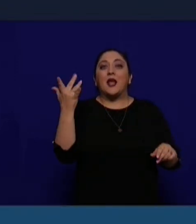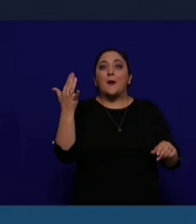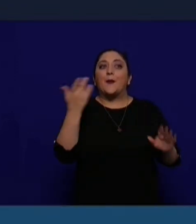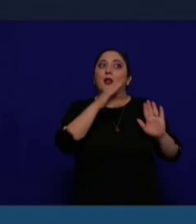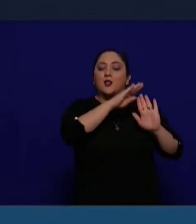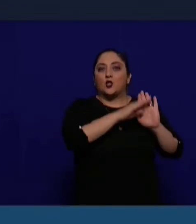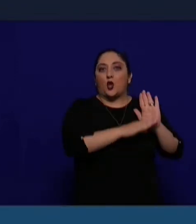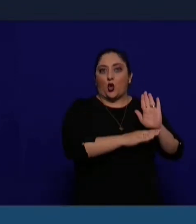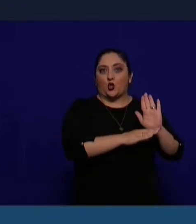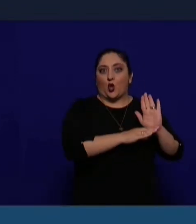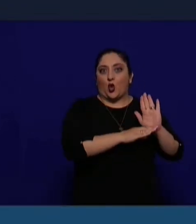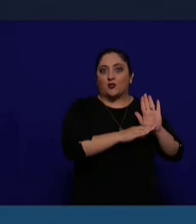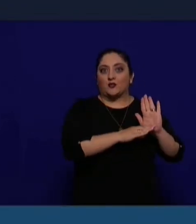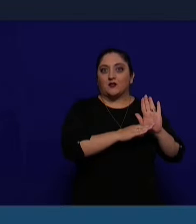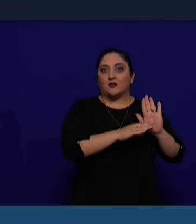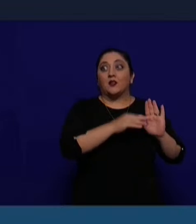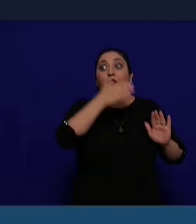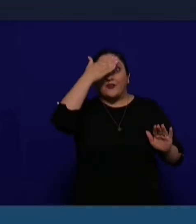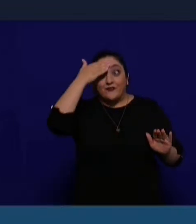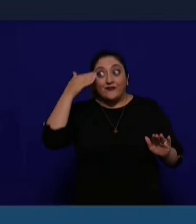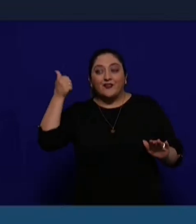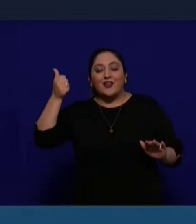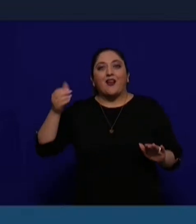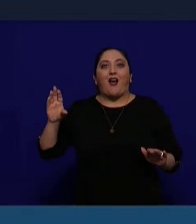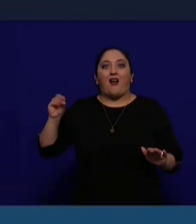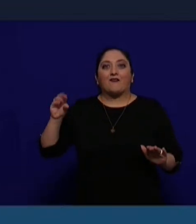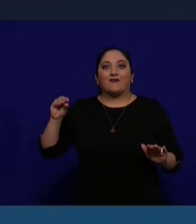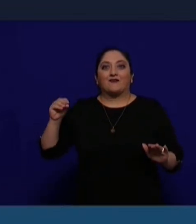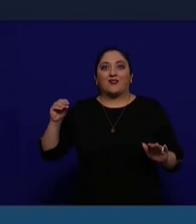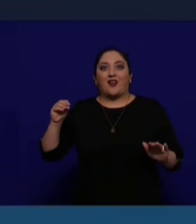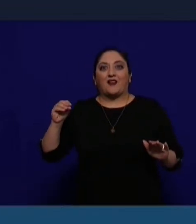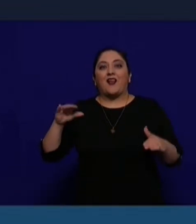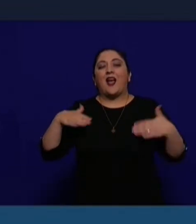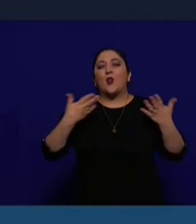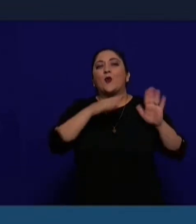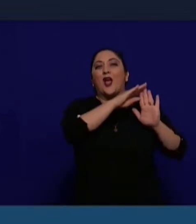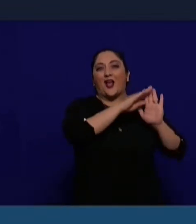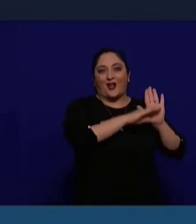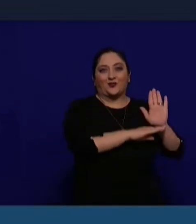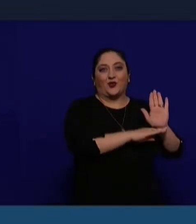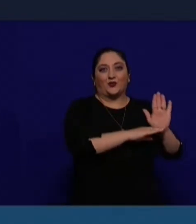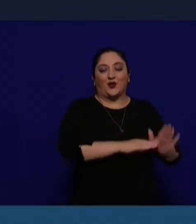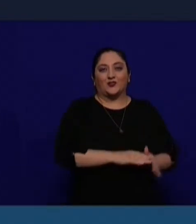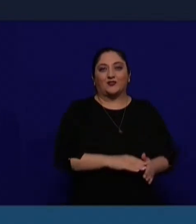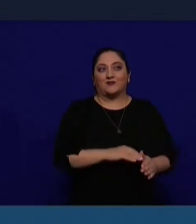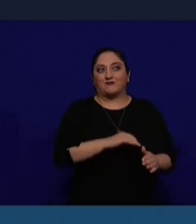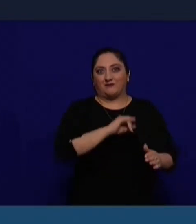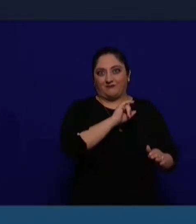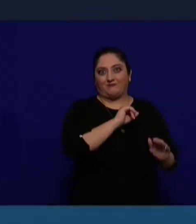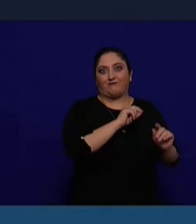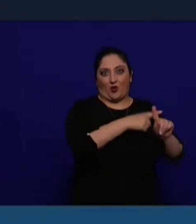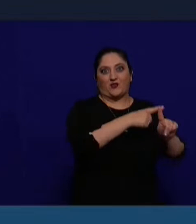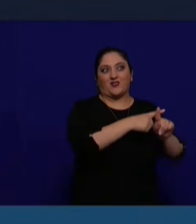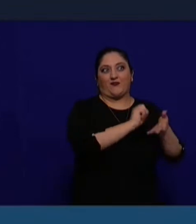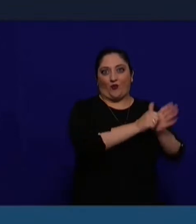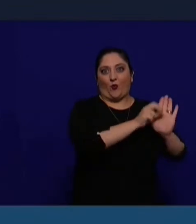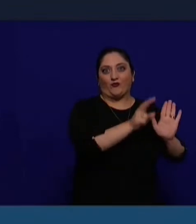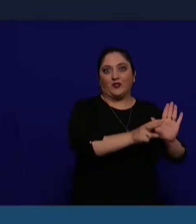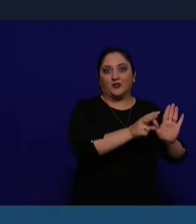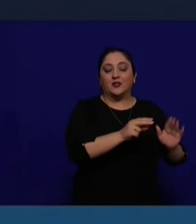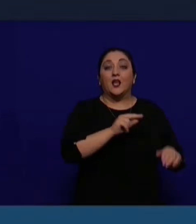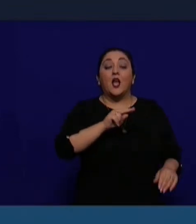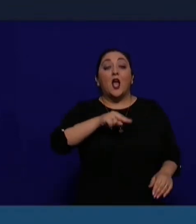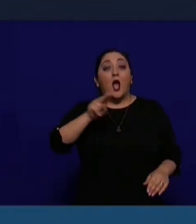jonqos anke r-recoveries jibqgħu għaddejjin u allura t-total ta' każijiet attivi dejjem jonqos. U anke f'Għawdex għandna